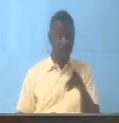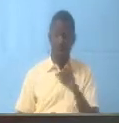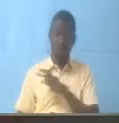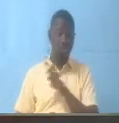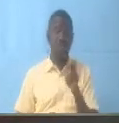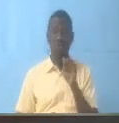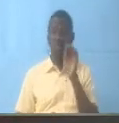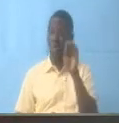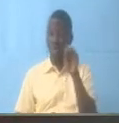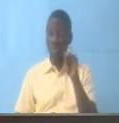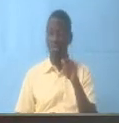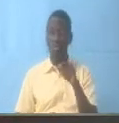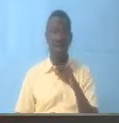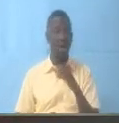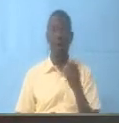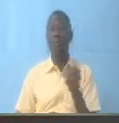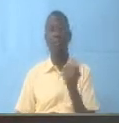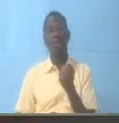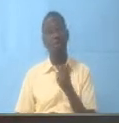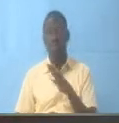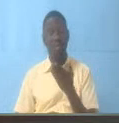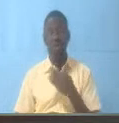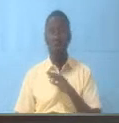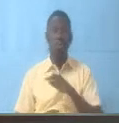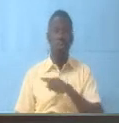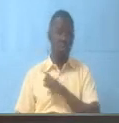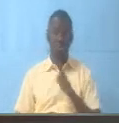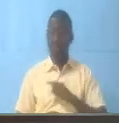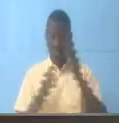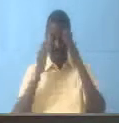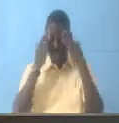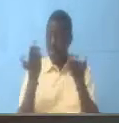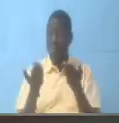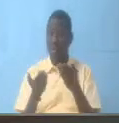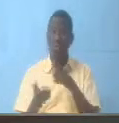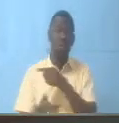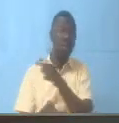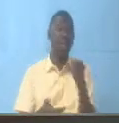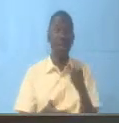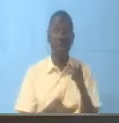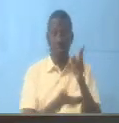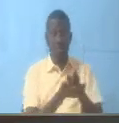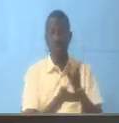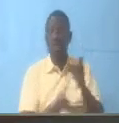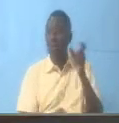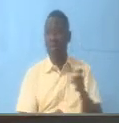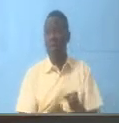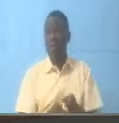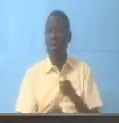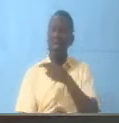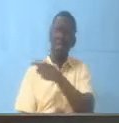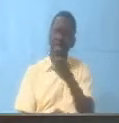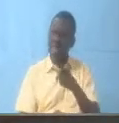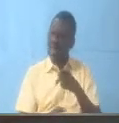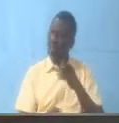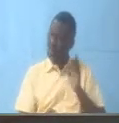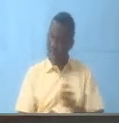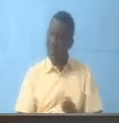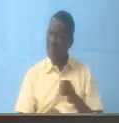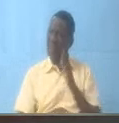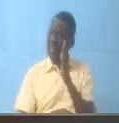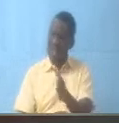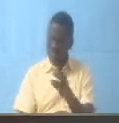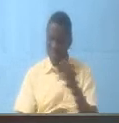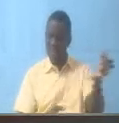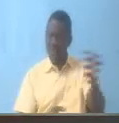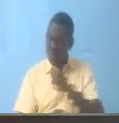know that they were witnesses. They should have come forward. xawma fooguma ko de ndax waaye bu fekkee ne am na it nekkul ne